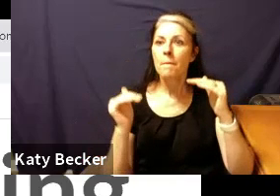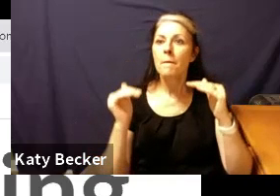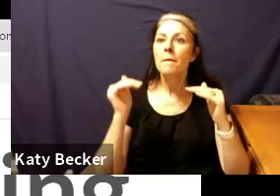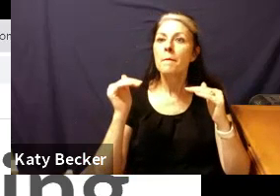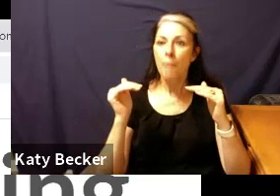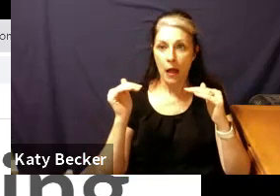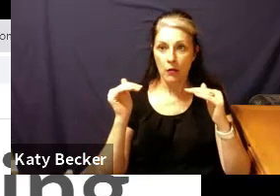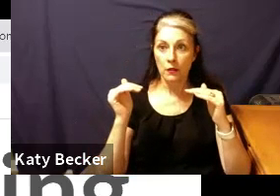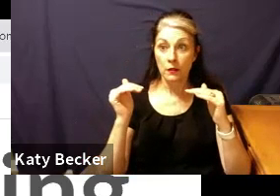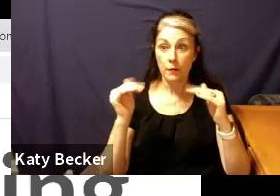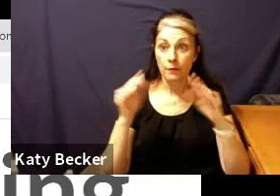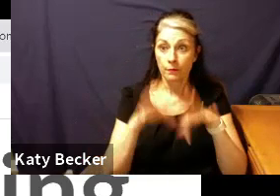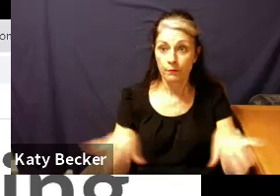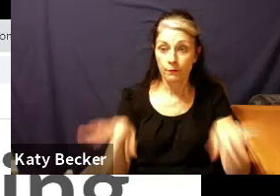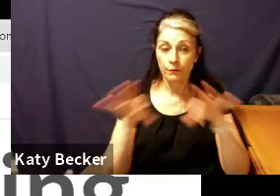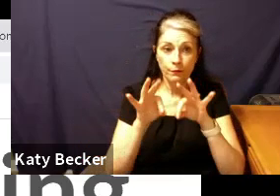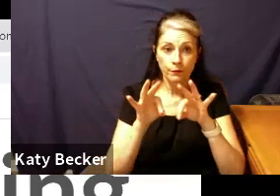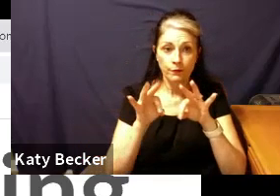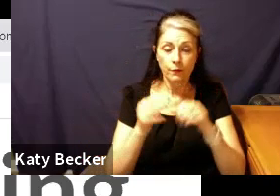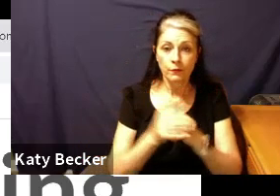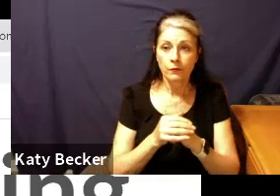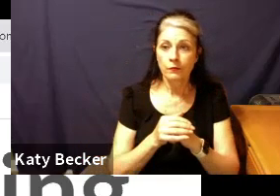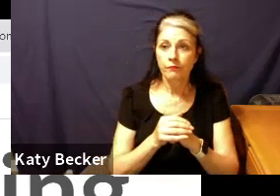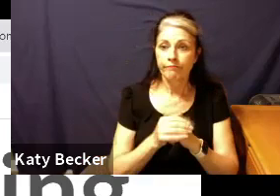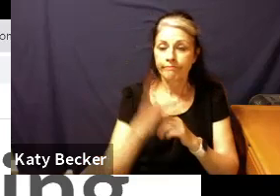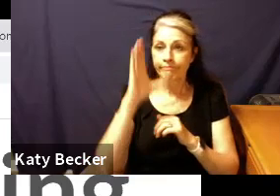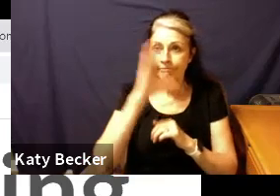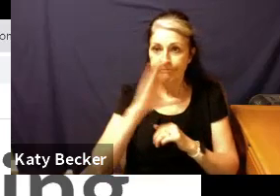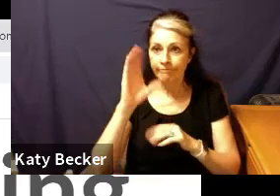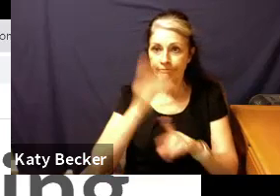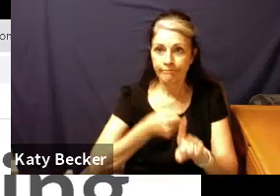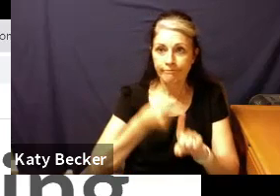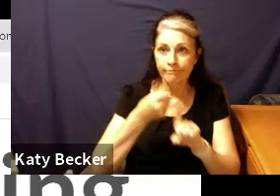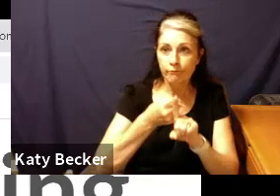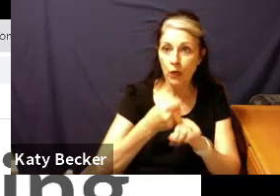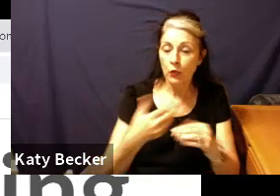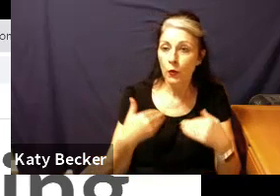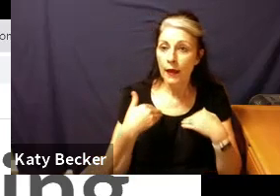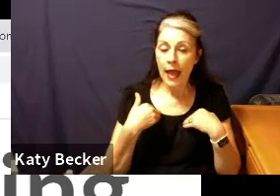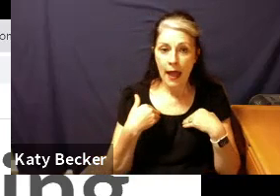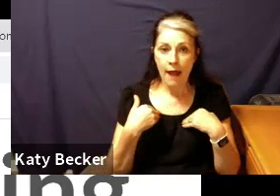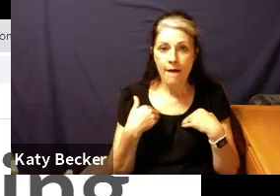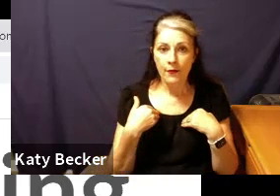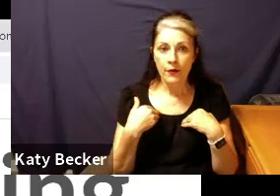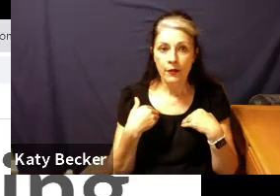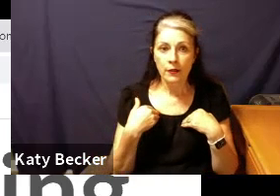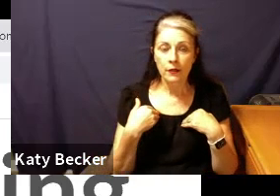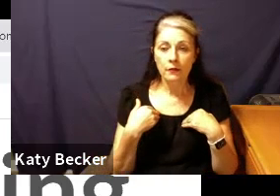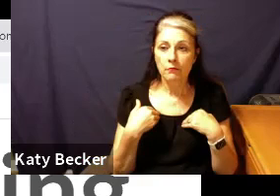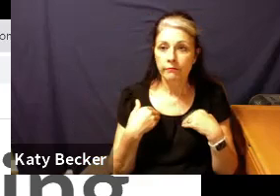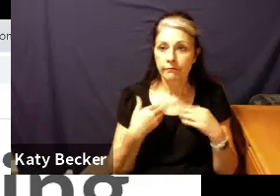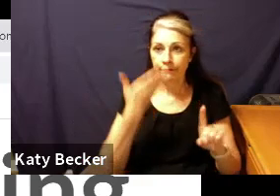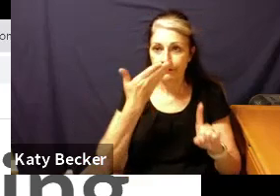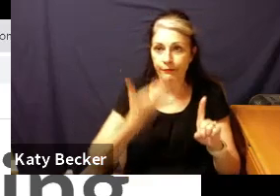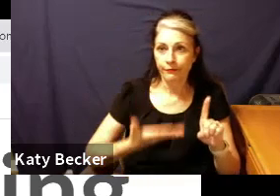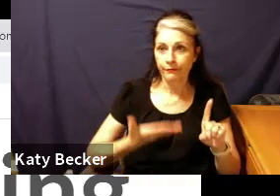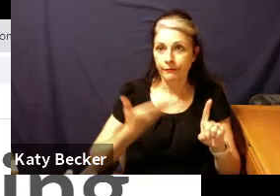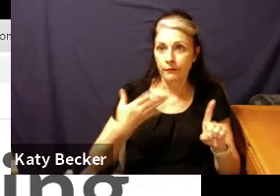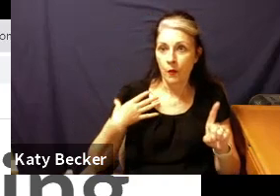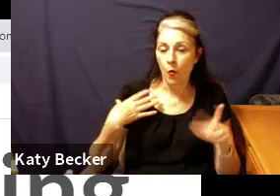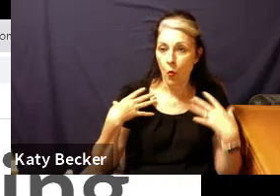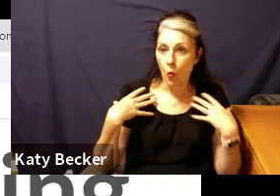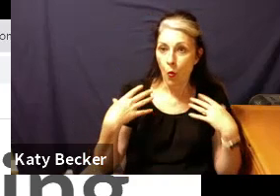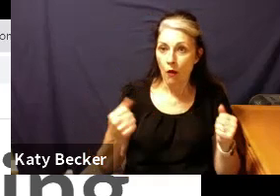You know, it's a way of exploring the impact that we have. It's about their well-beings. It's about